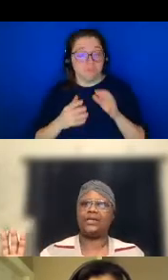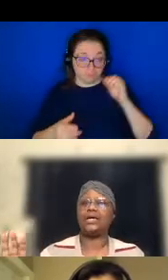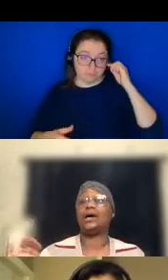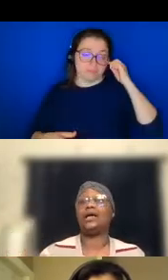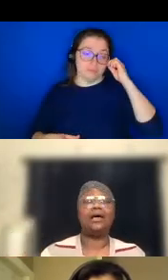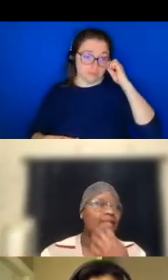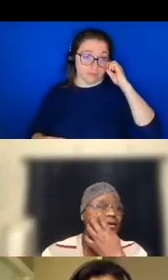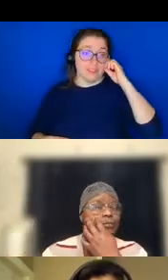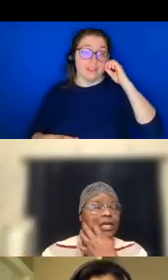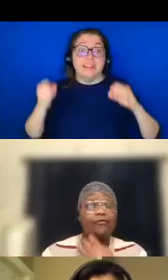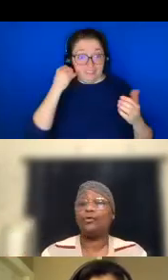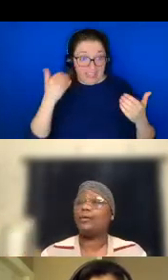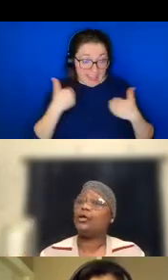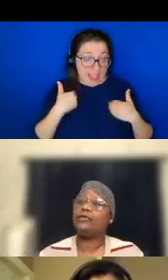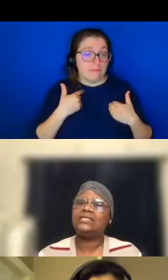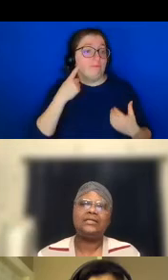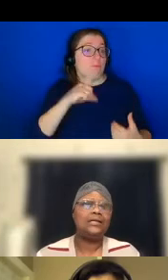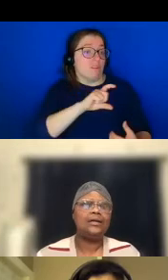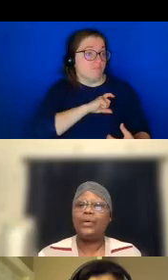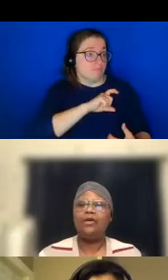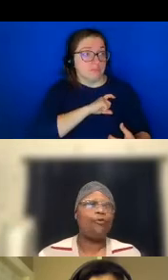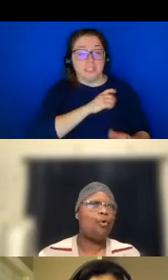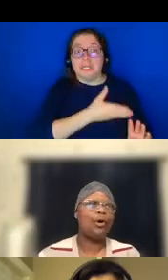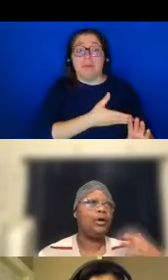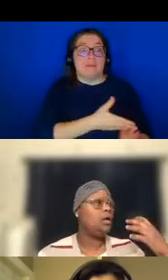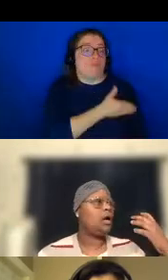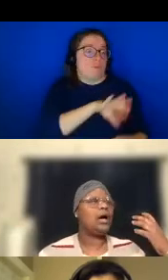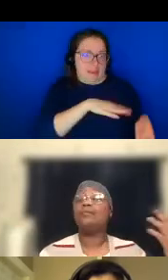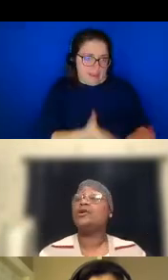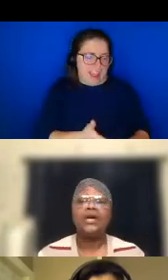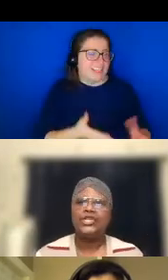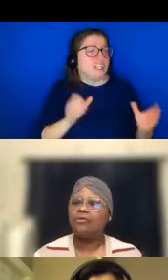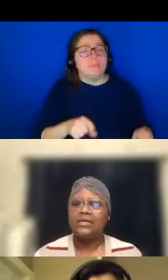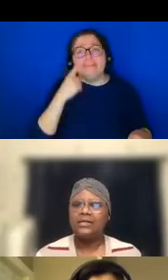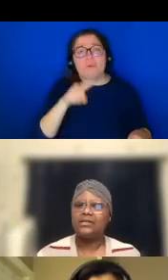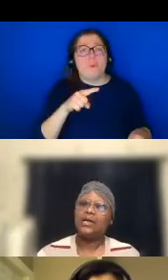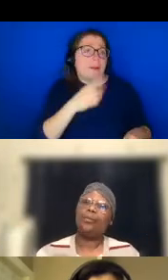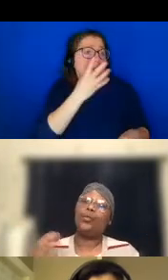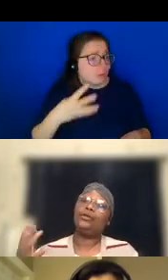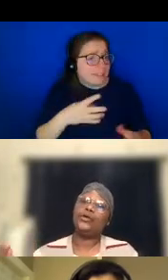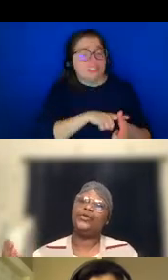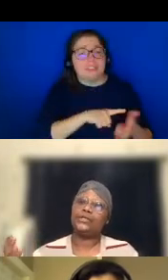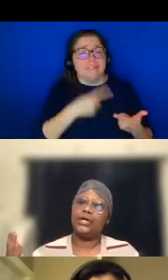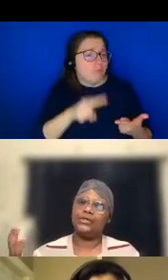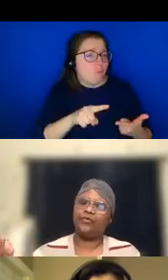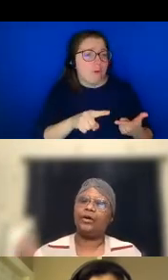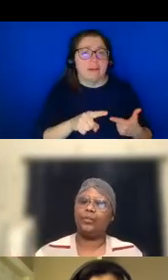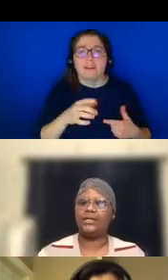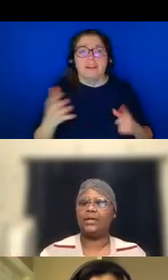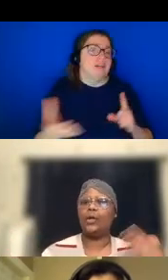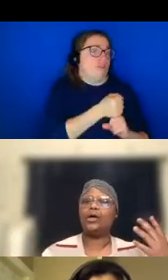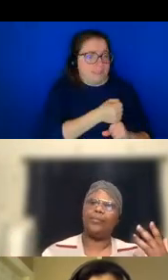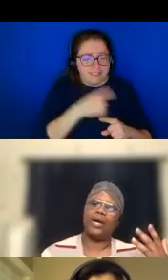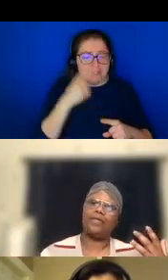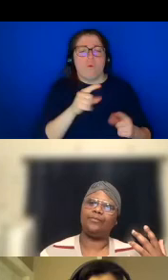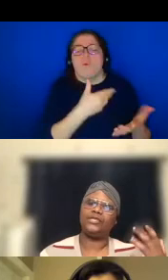person died, and that could be for criminal reasons, it can be for immigration reasons, but we'll use those fingerprints and